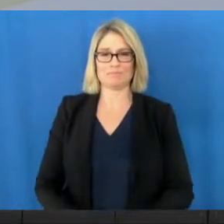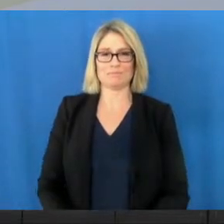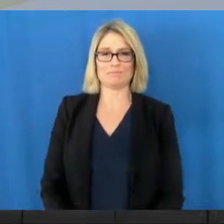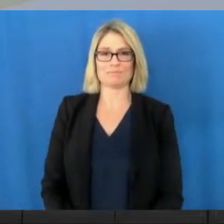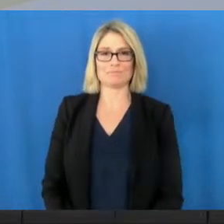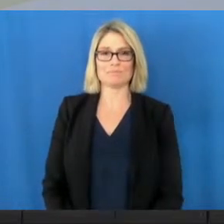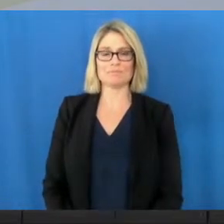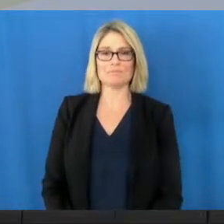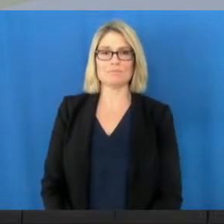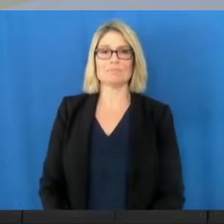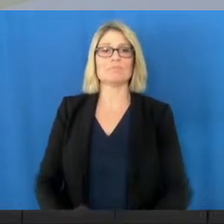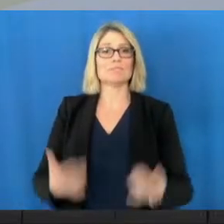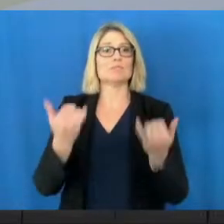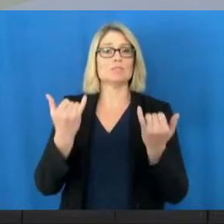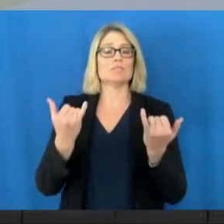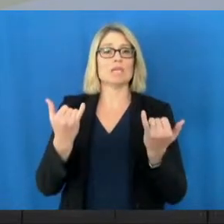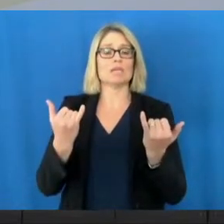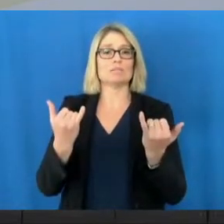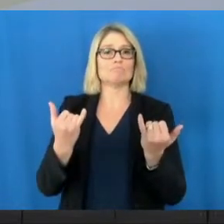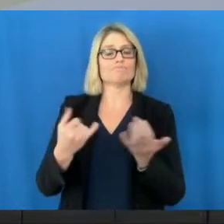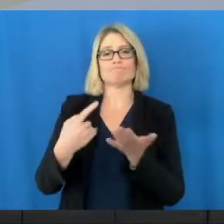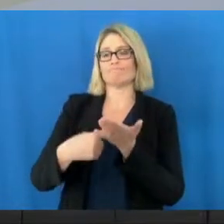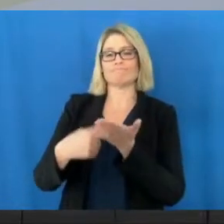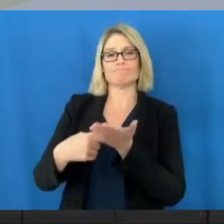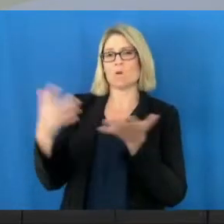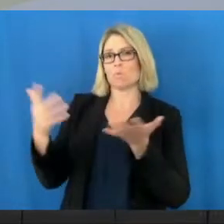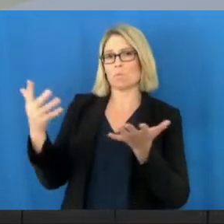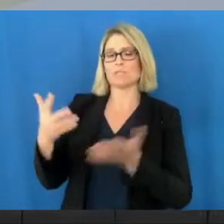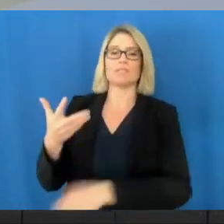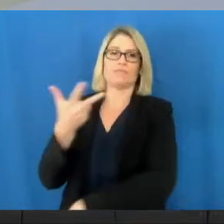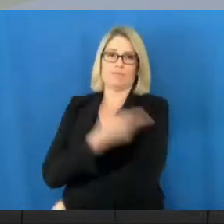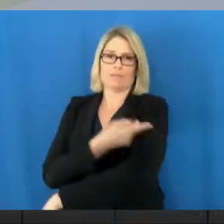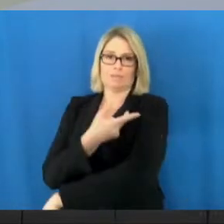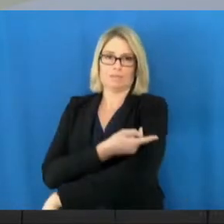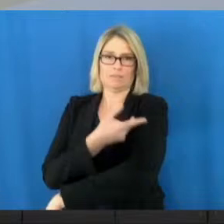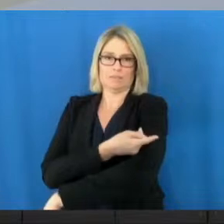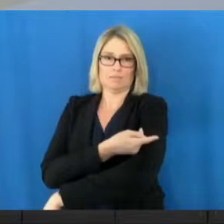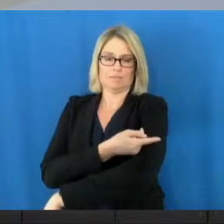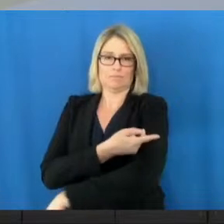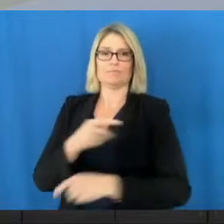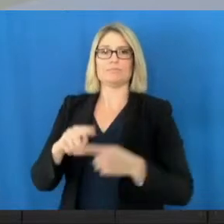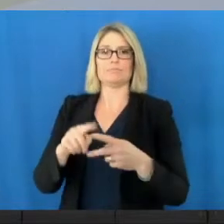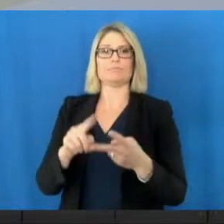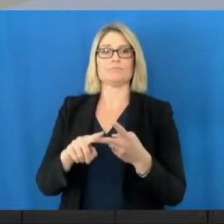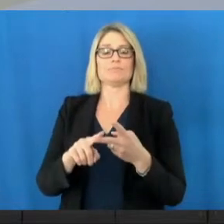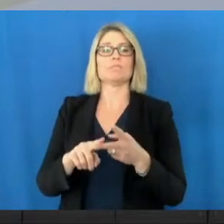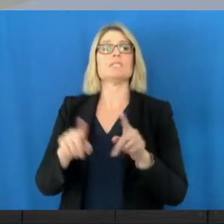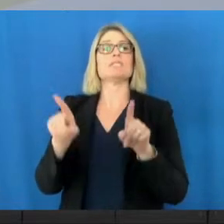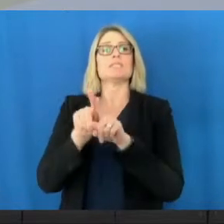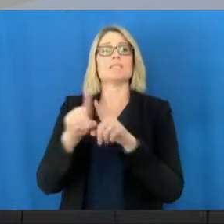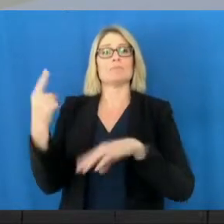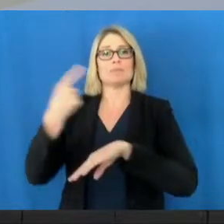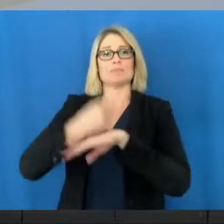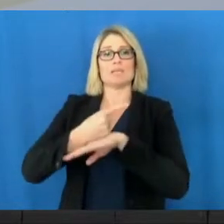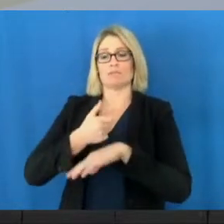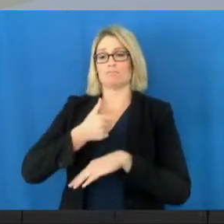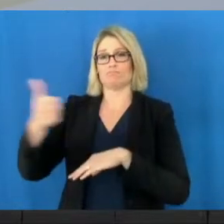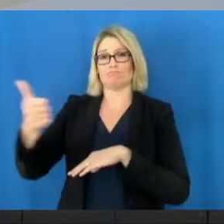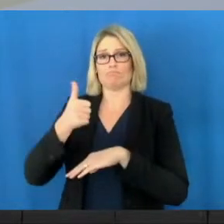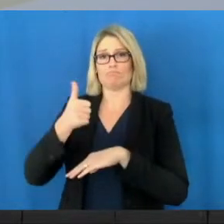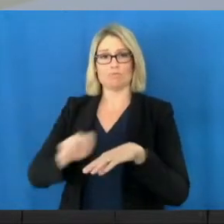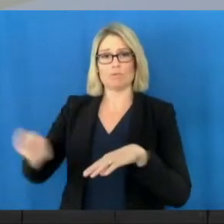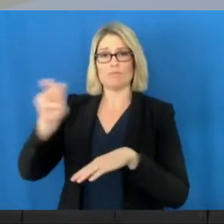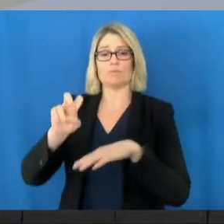Today I will give an update on our vaccine distribution, some comments on the same-day travel,